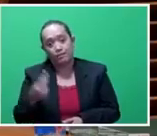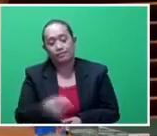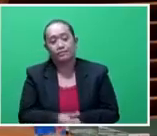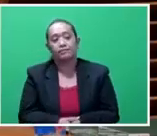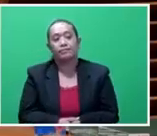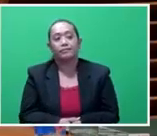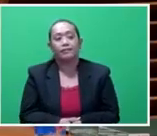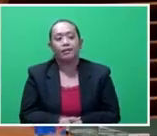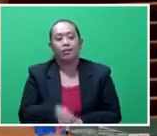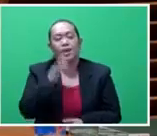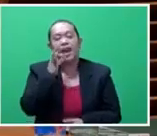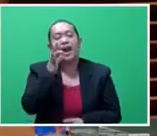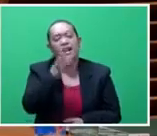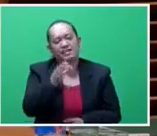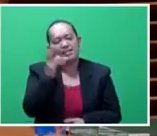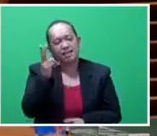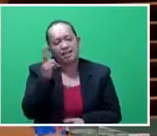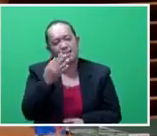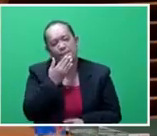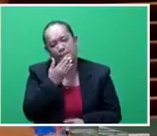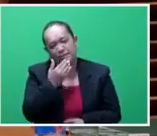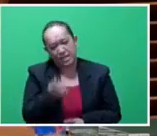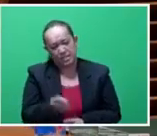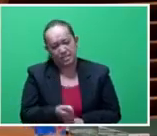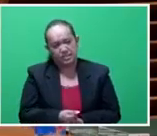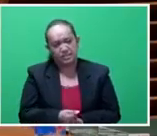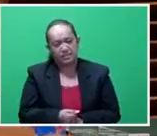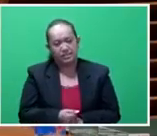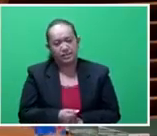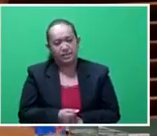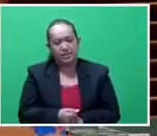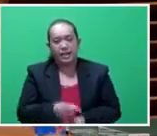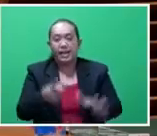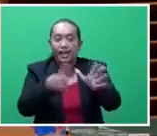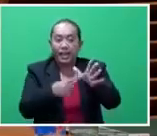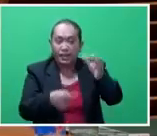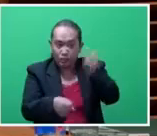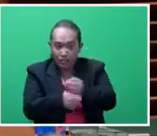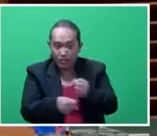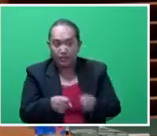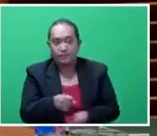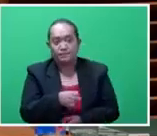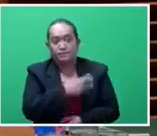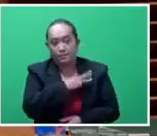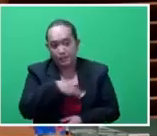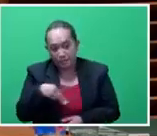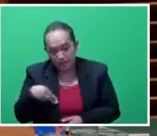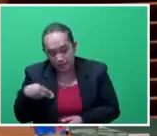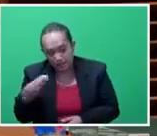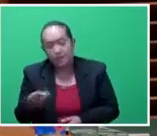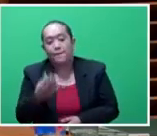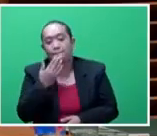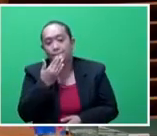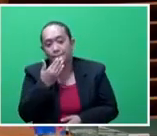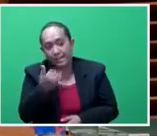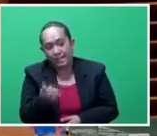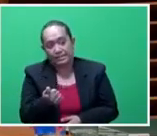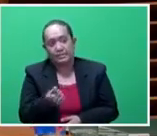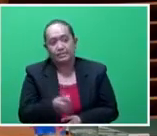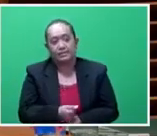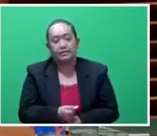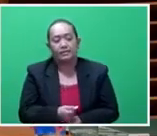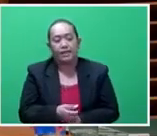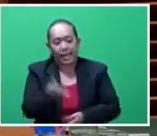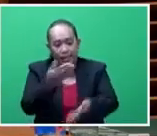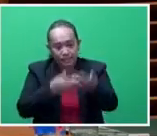I'm asking the Honourable Attorney General and Minister for Economy, Civil Services and Communications. Can the Minister